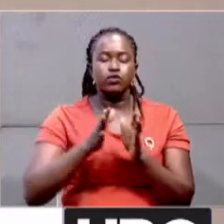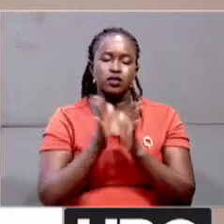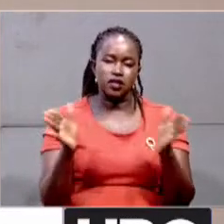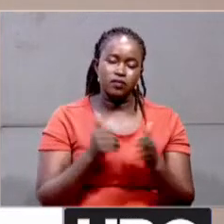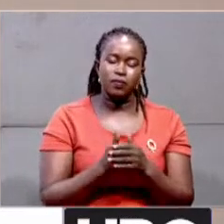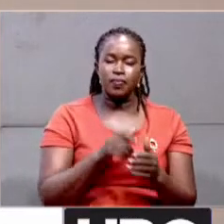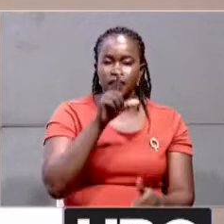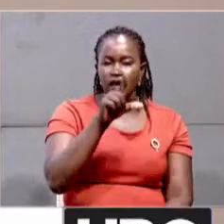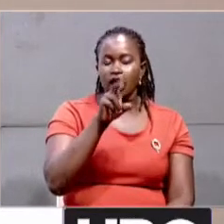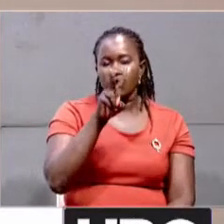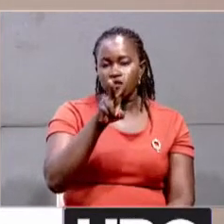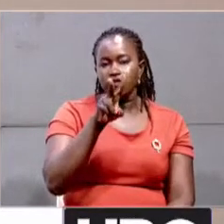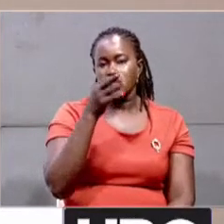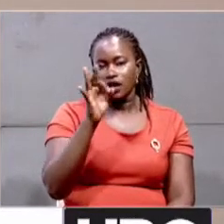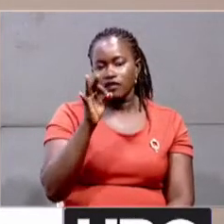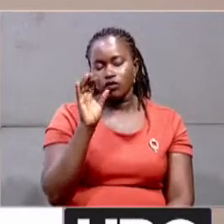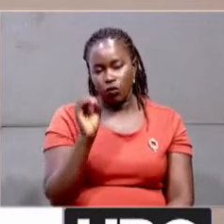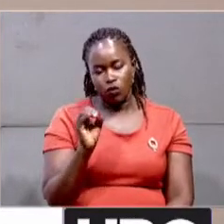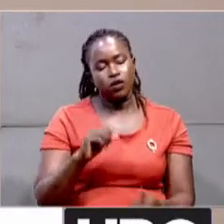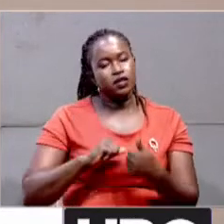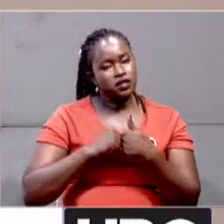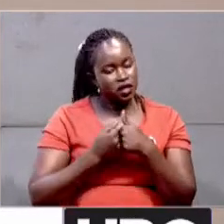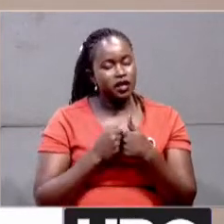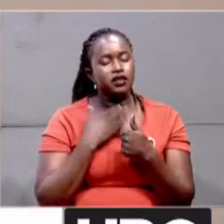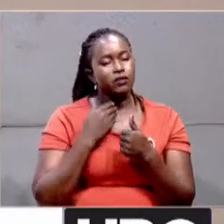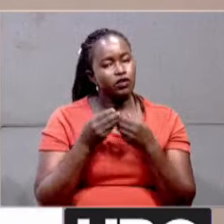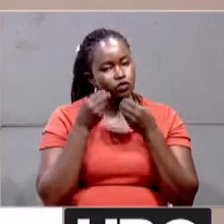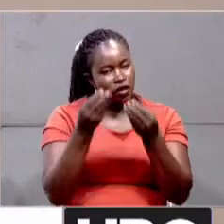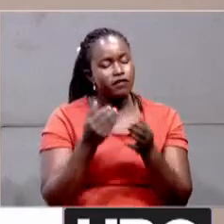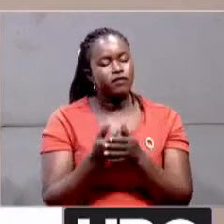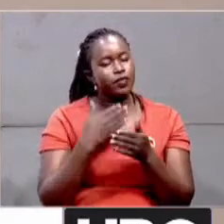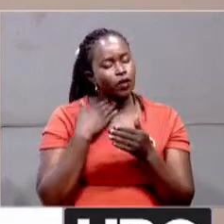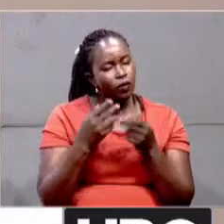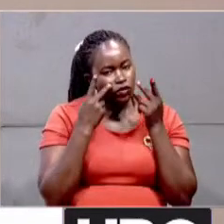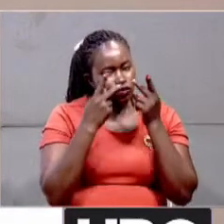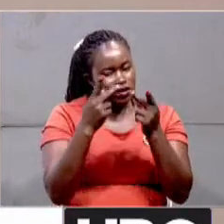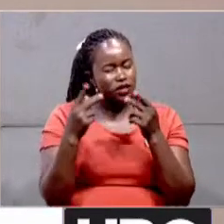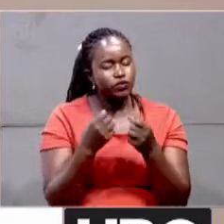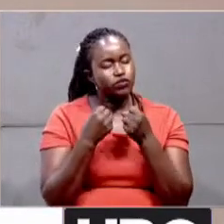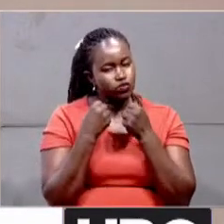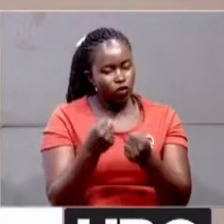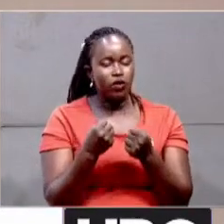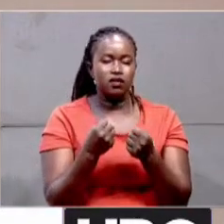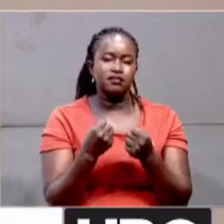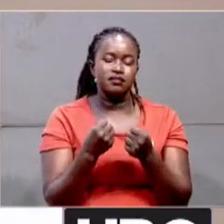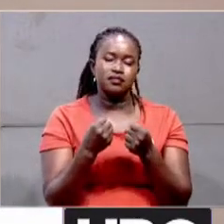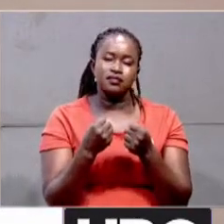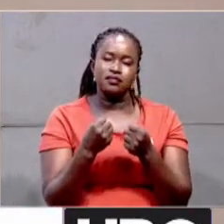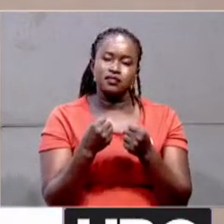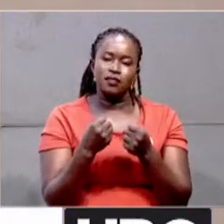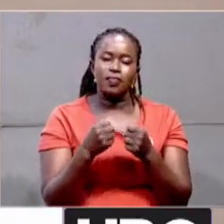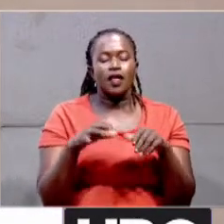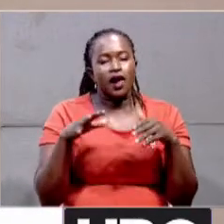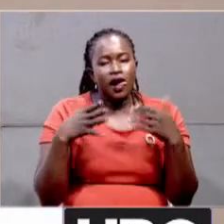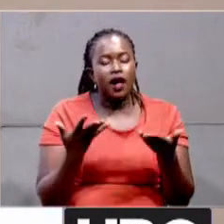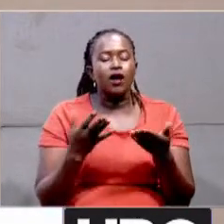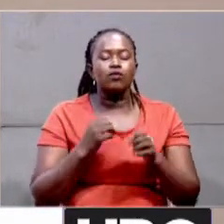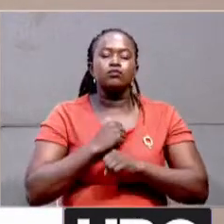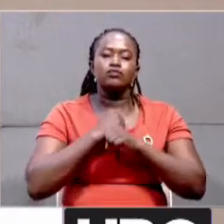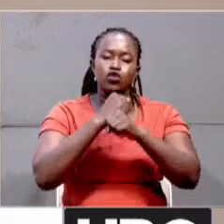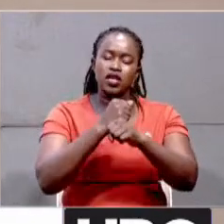LVFO, the challenge I want to give you, we want to see you so strong on how we can protect our